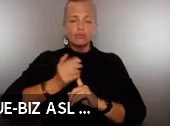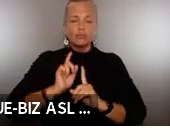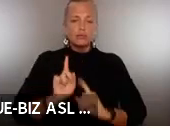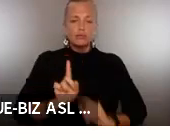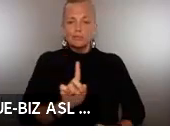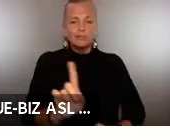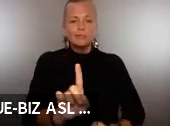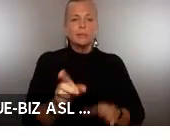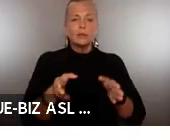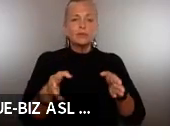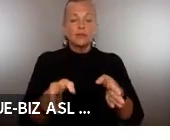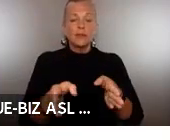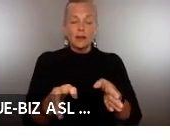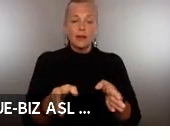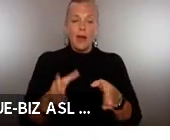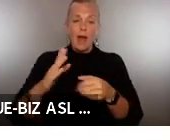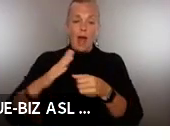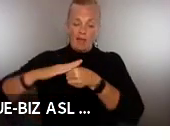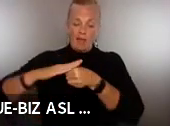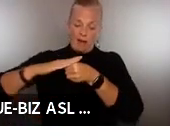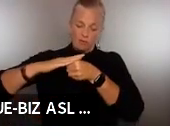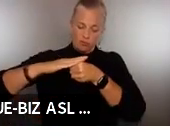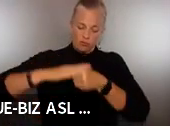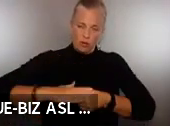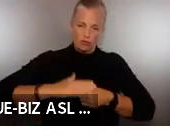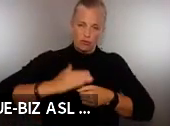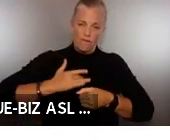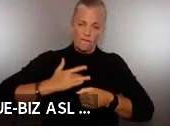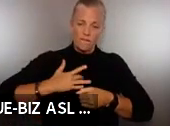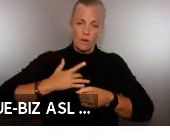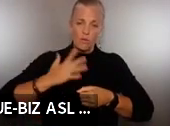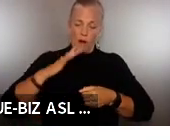being involved in violence growing up in the inner cities.